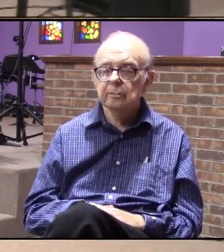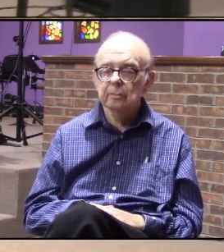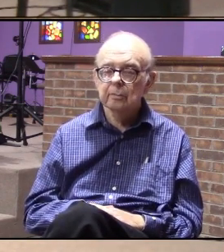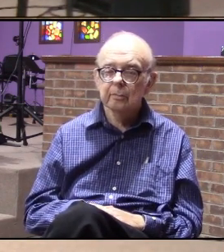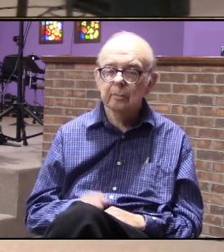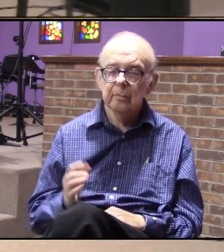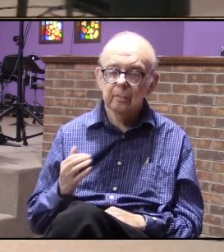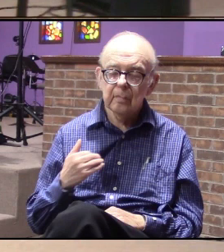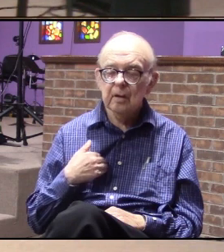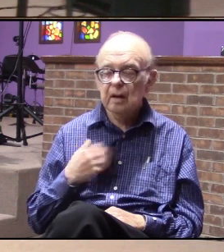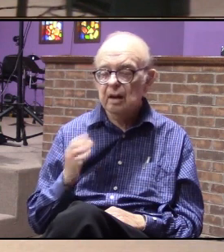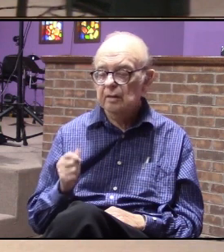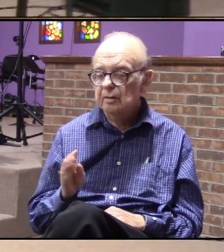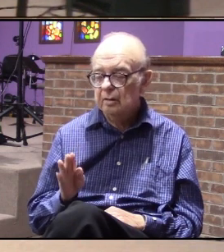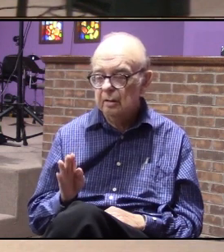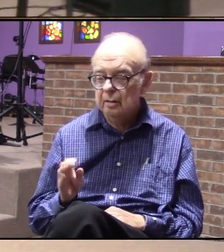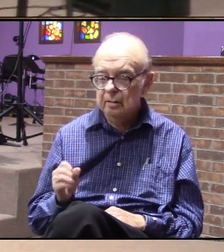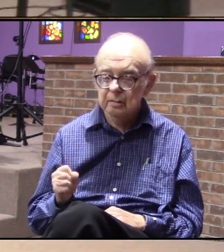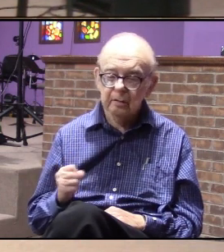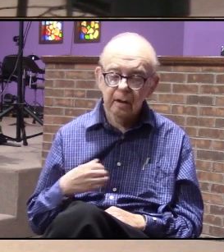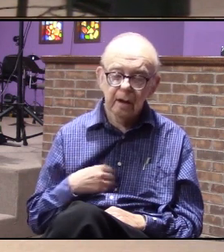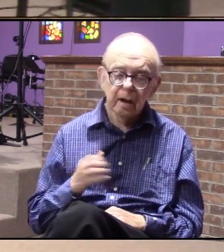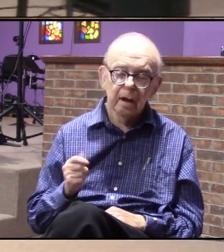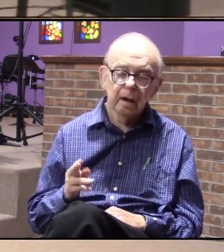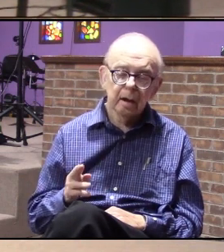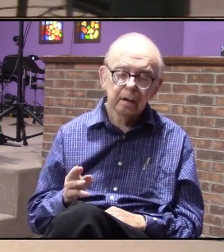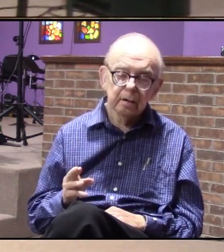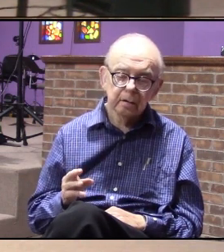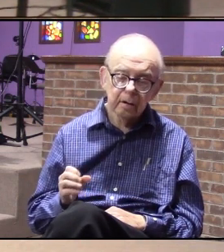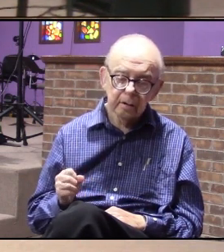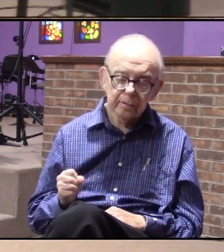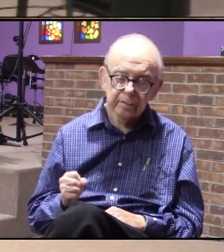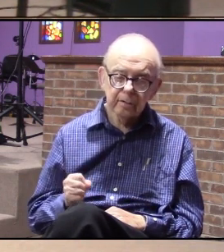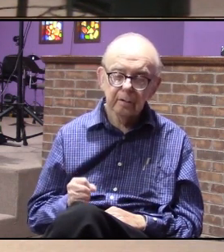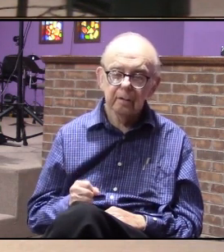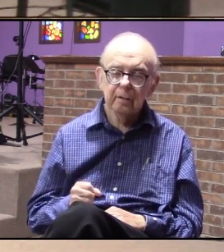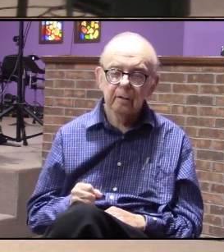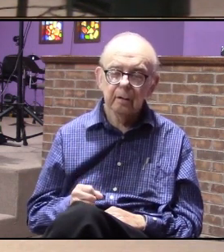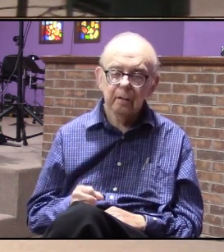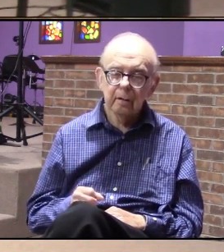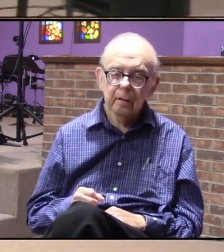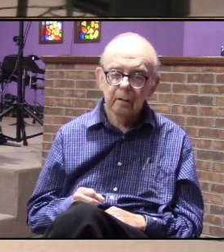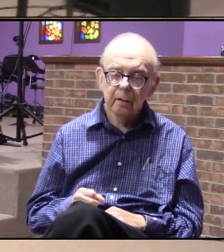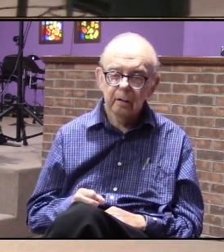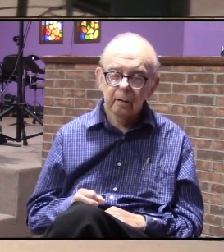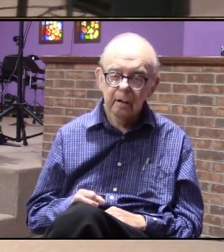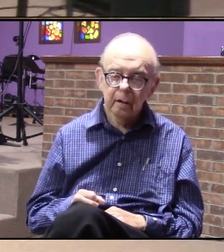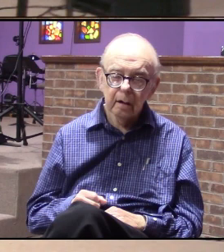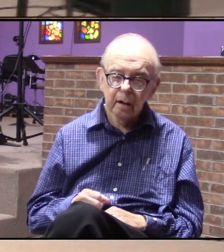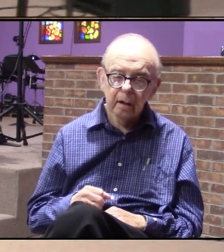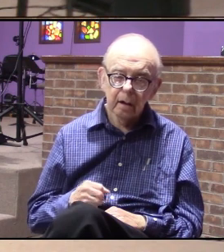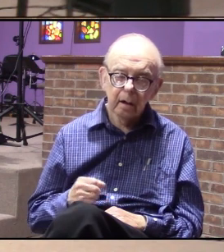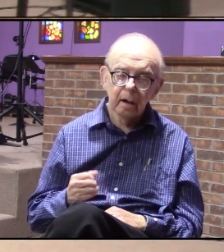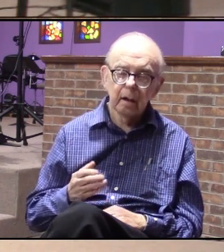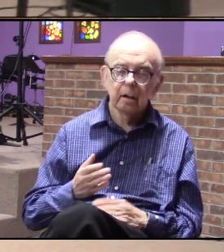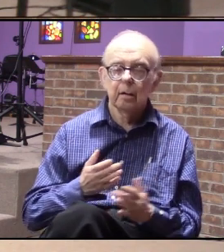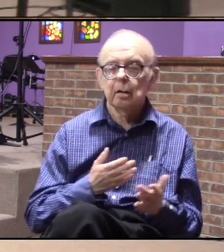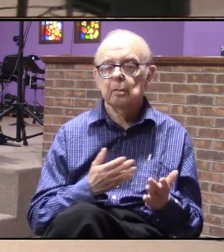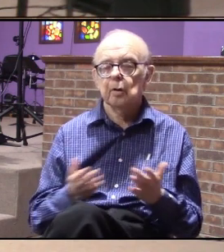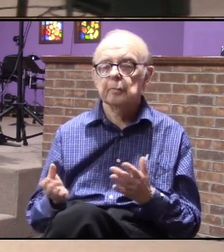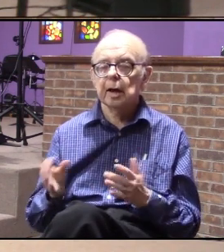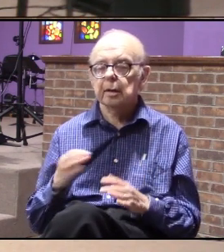we had good jobs, we had cars, and we had brought back furniture